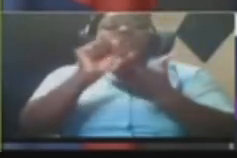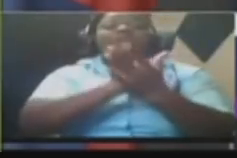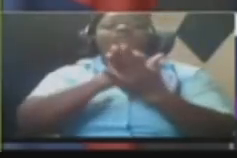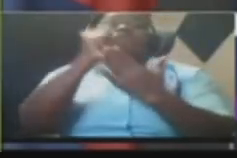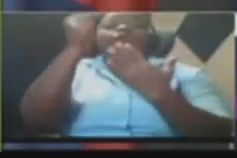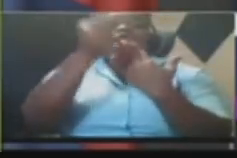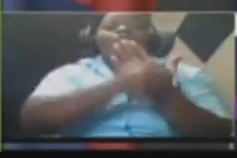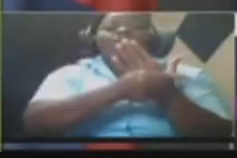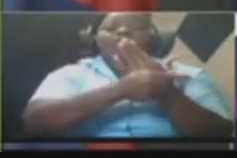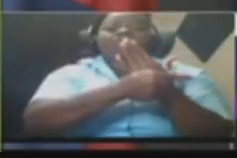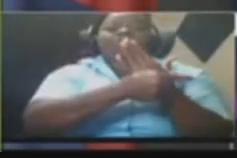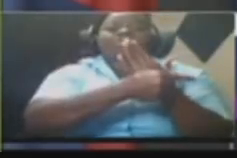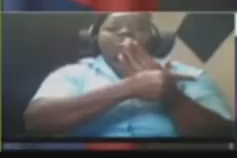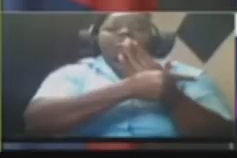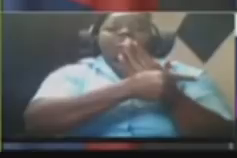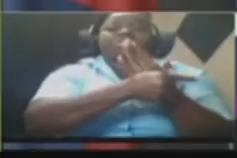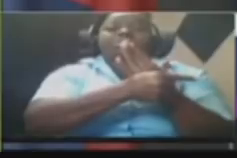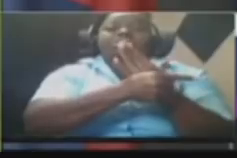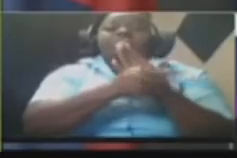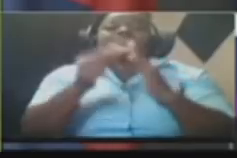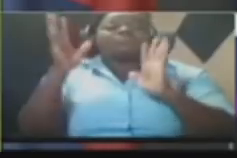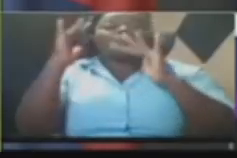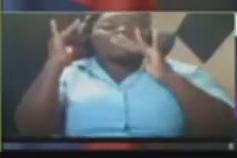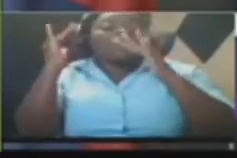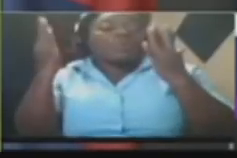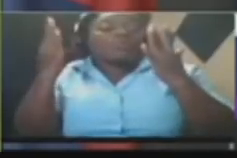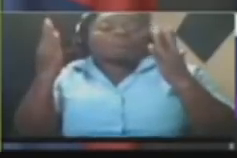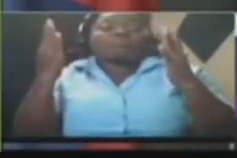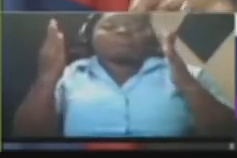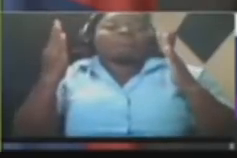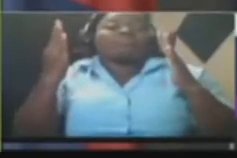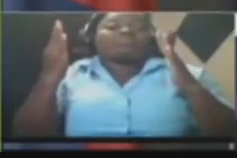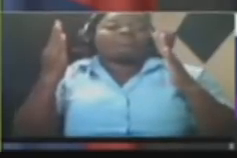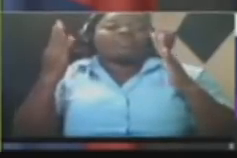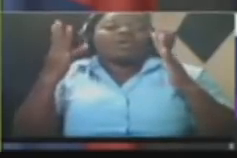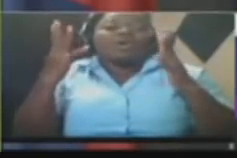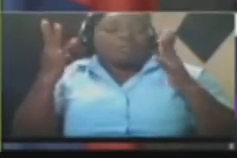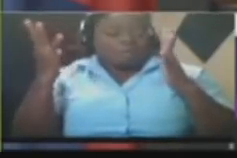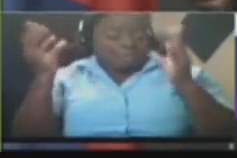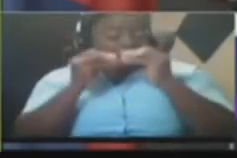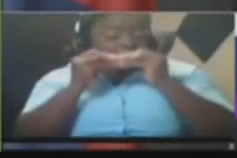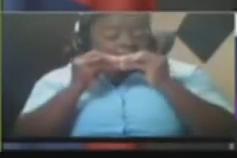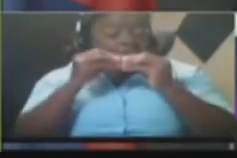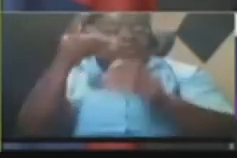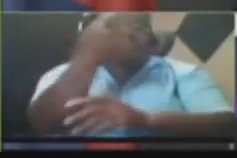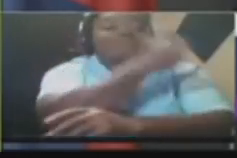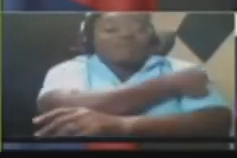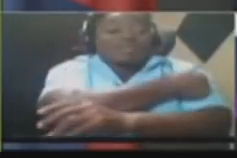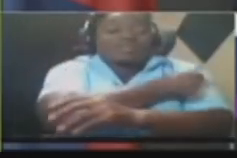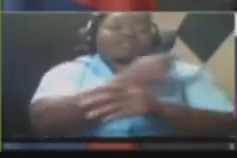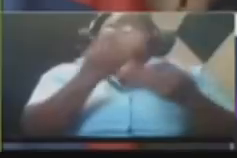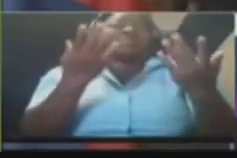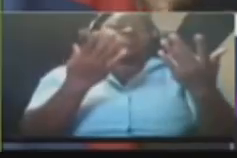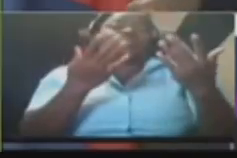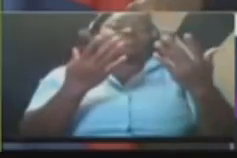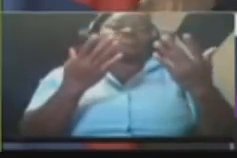August. We expect, as I said before, to get additional supplies during that period.